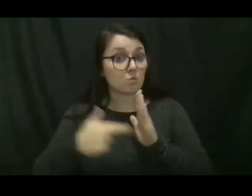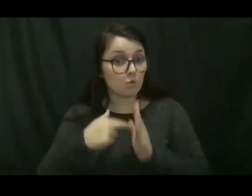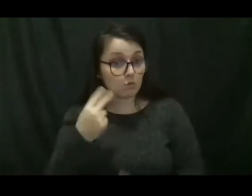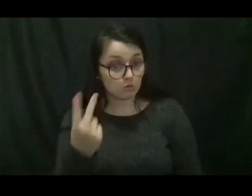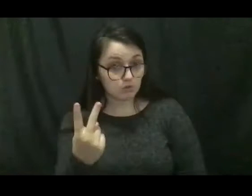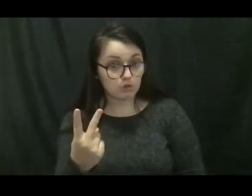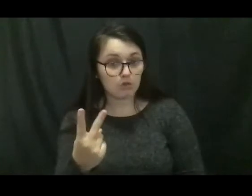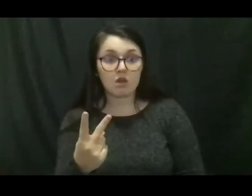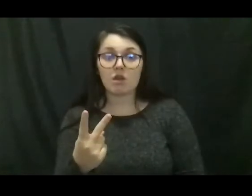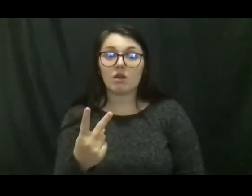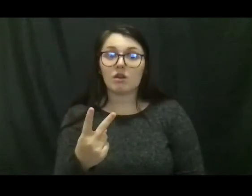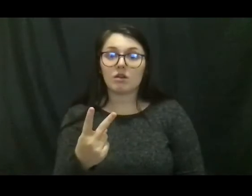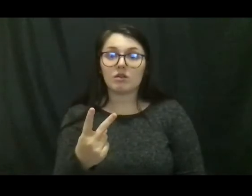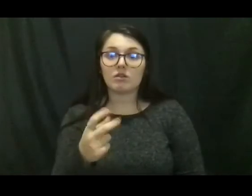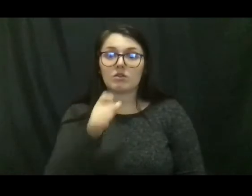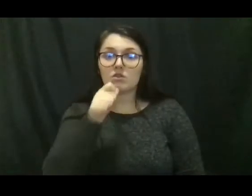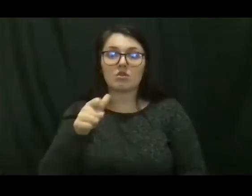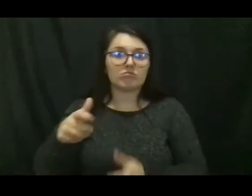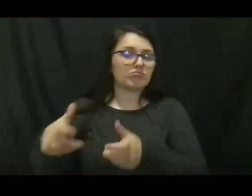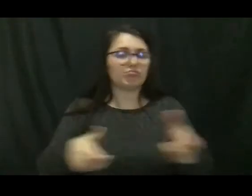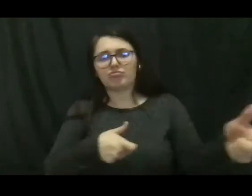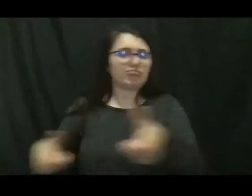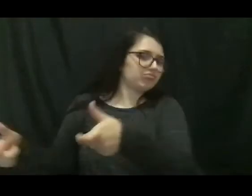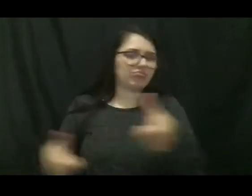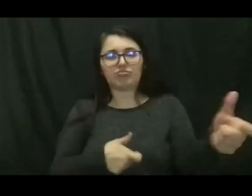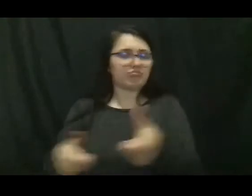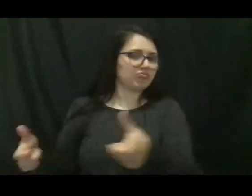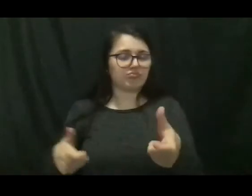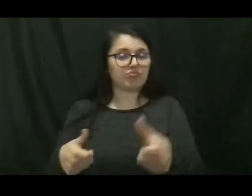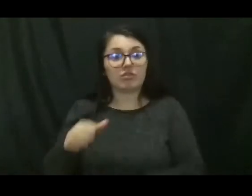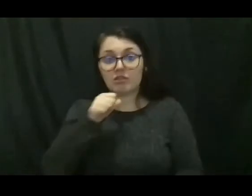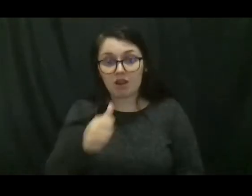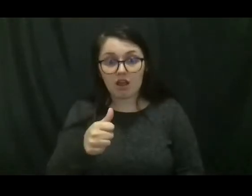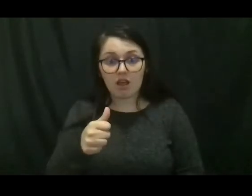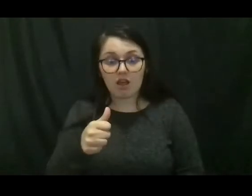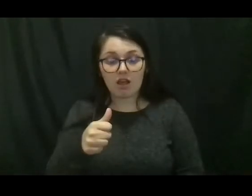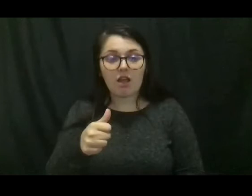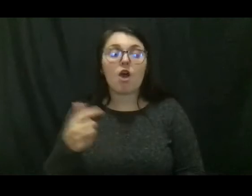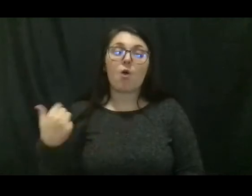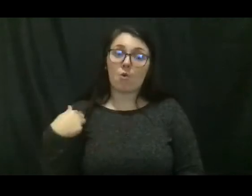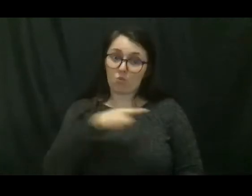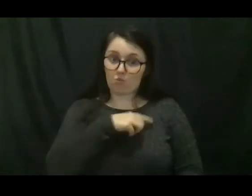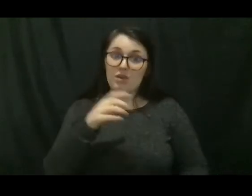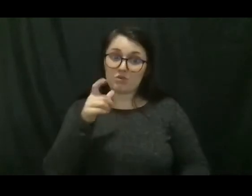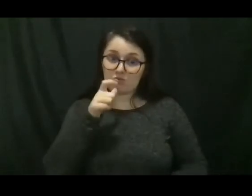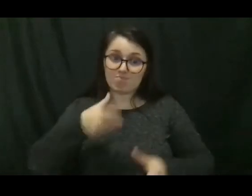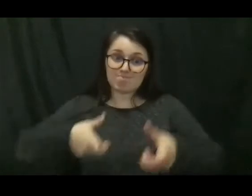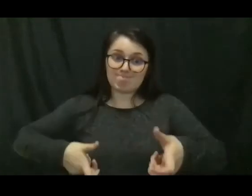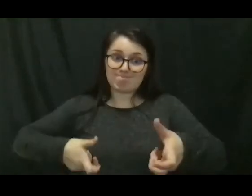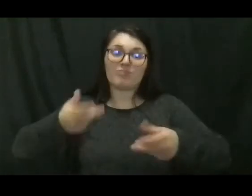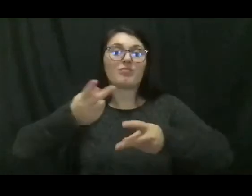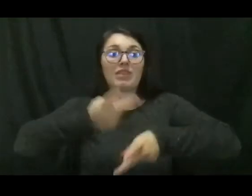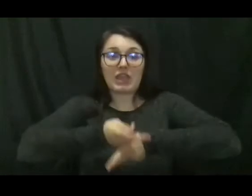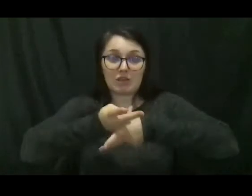is don't blow your hose all over the place. This means we hose handlers have to be careful. When Steve climbs